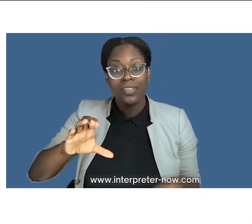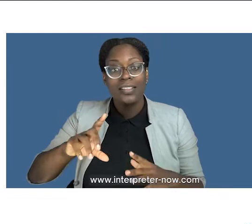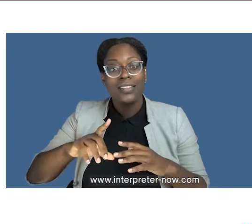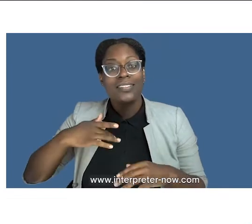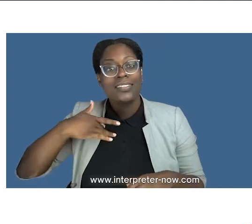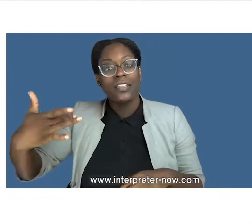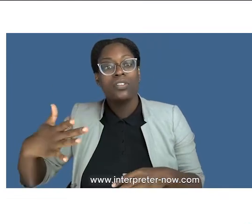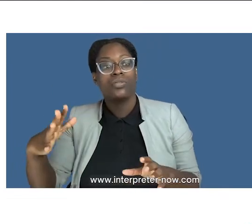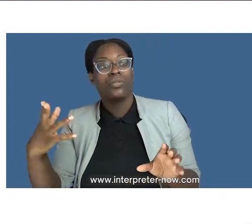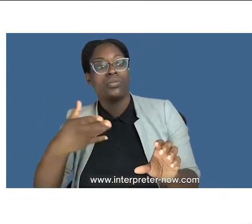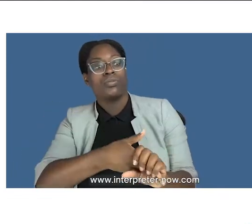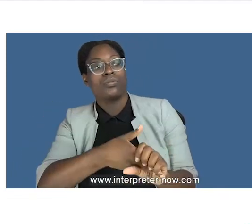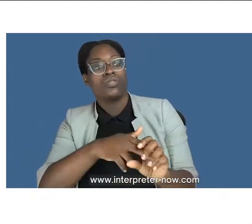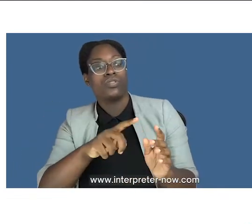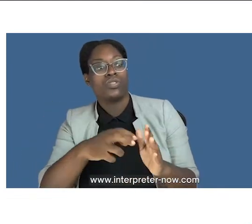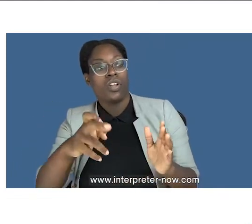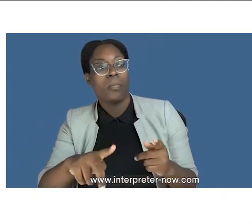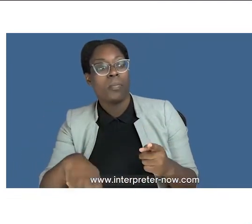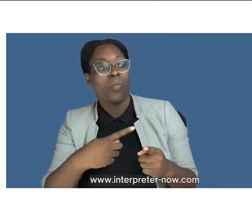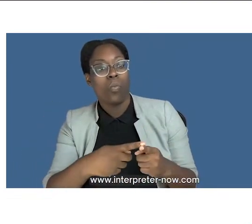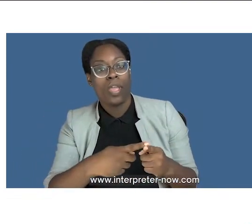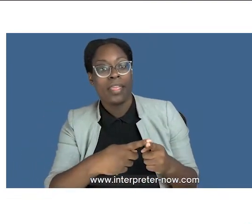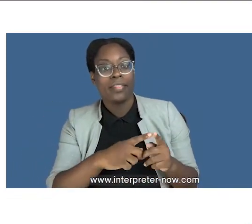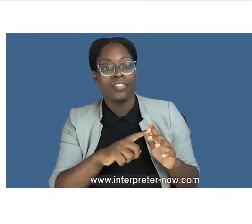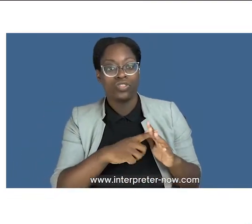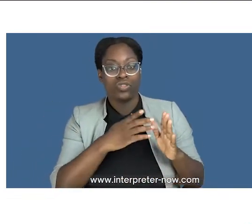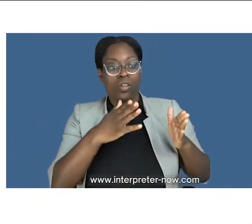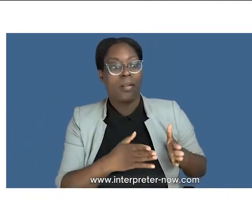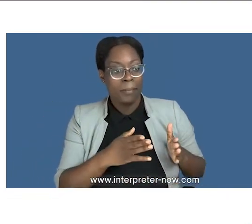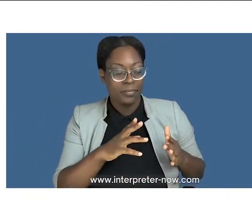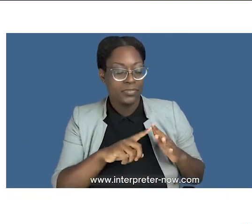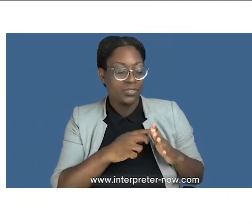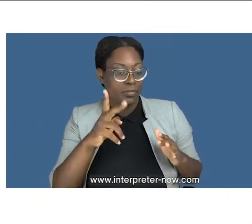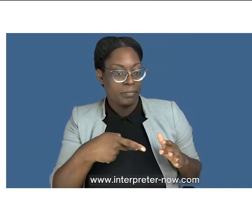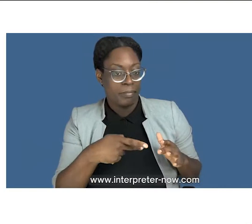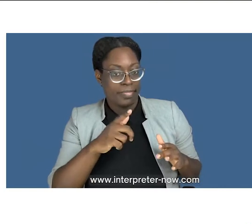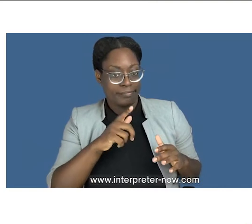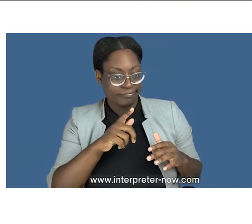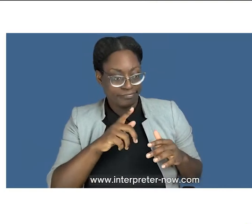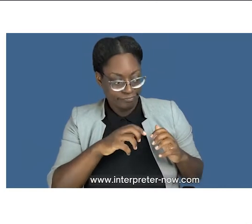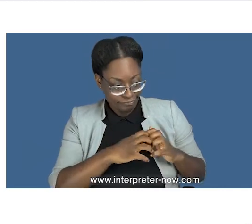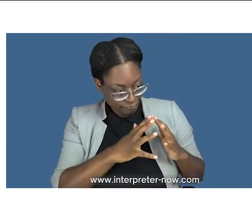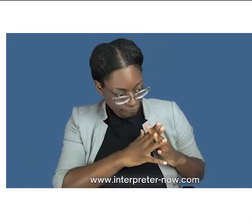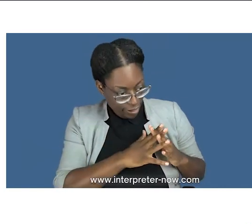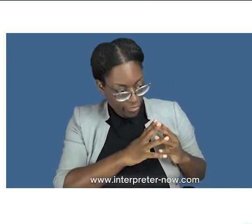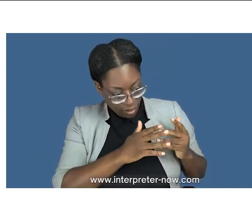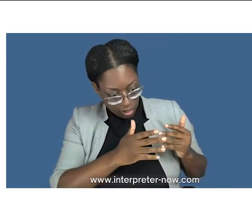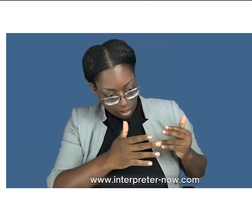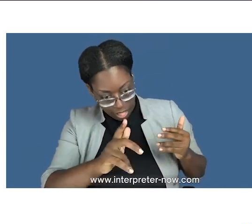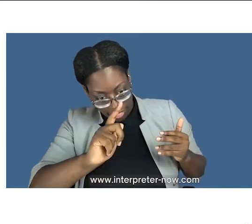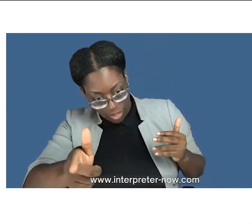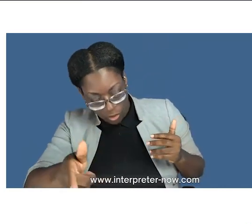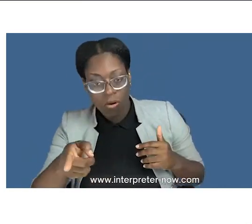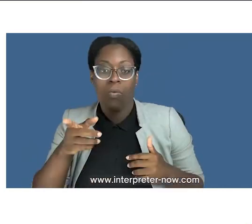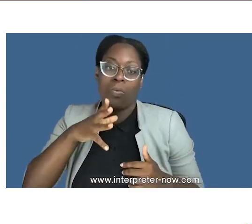in that, right? And then the other piece is that women and people of color tend to come in to startups later. And